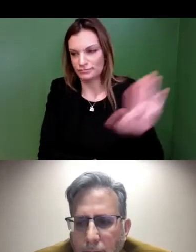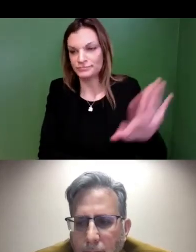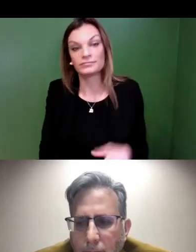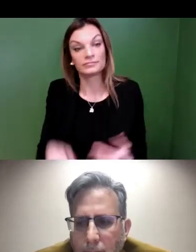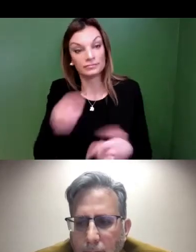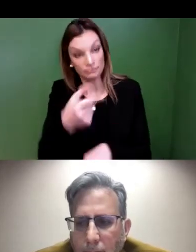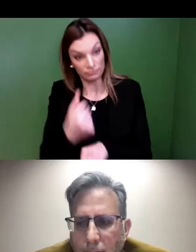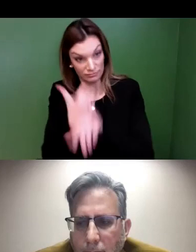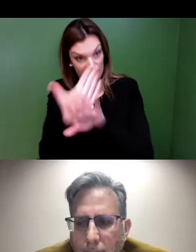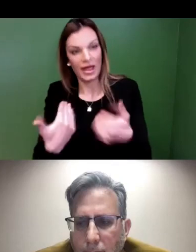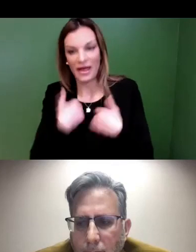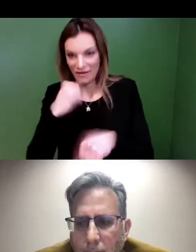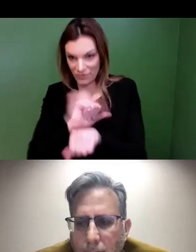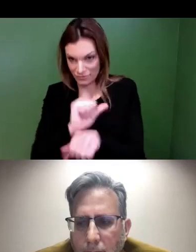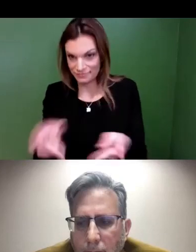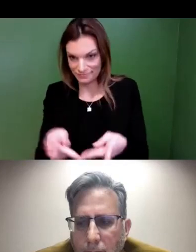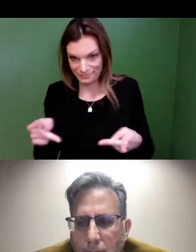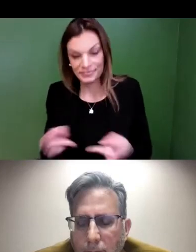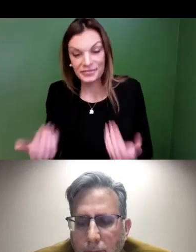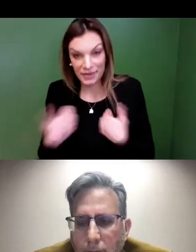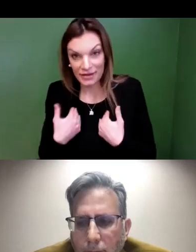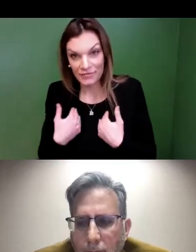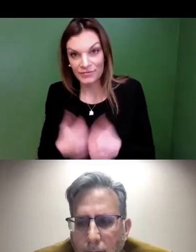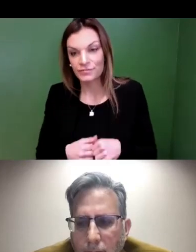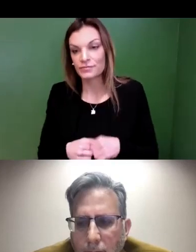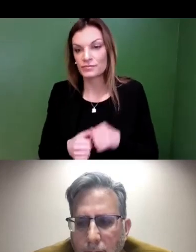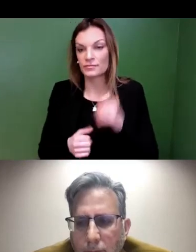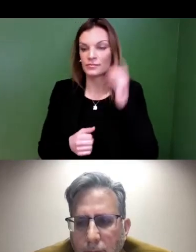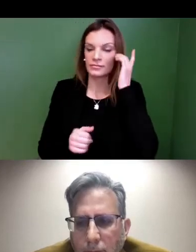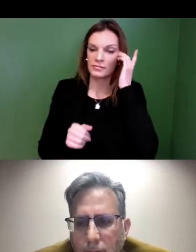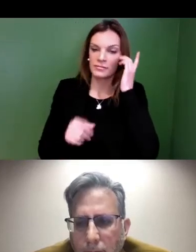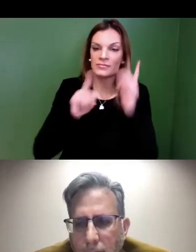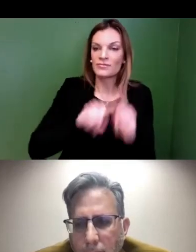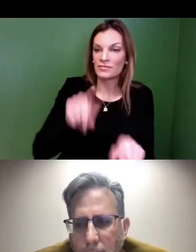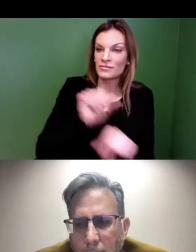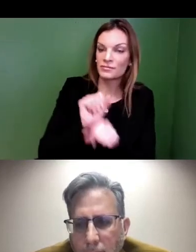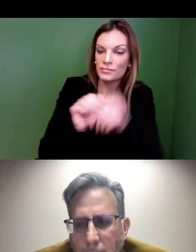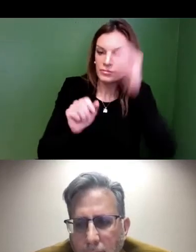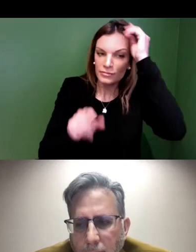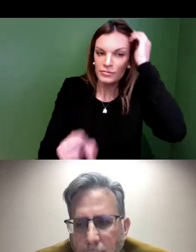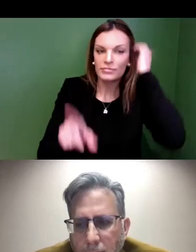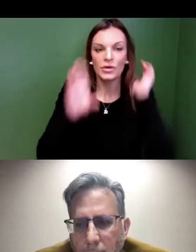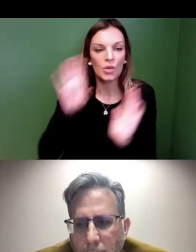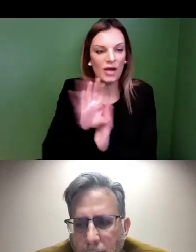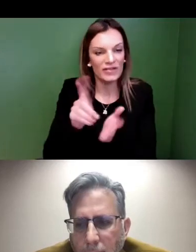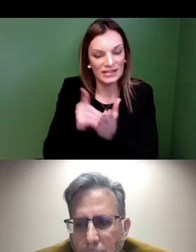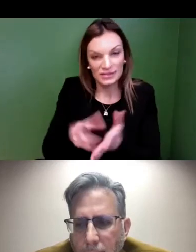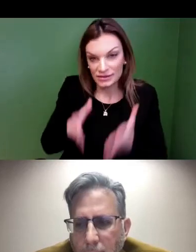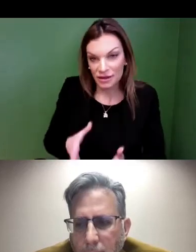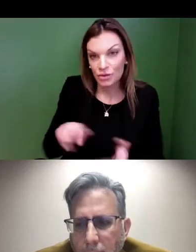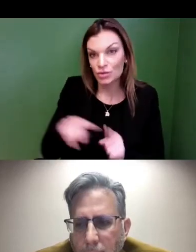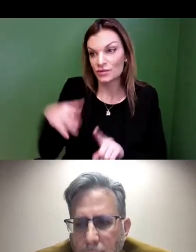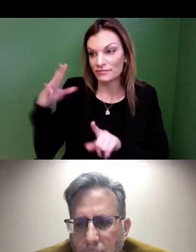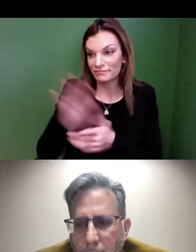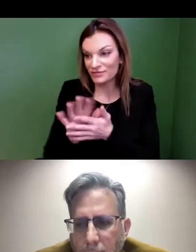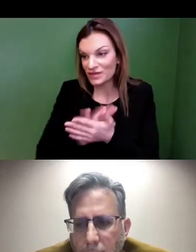like it was worth talking about them. Because positions such as the graphic designer for doing video or